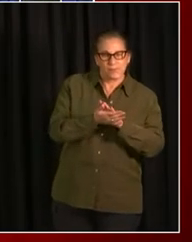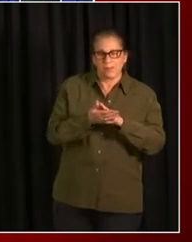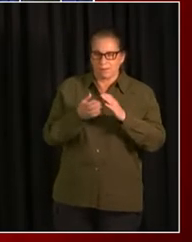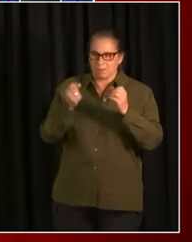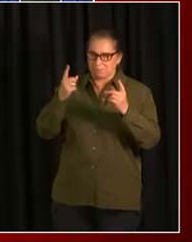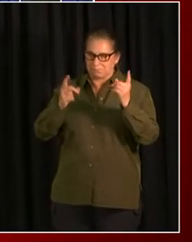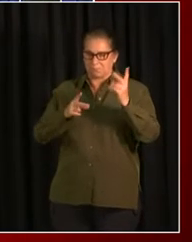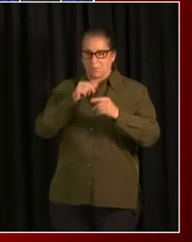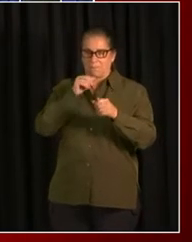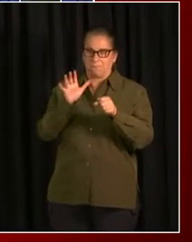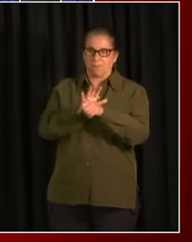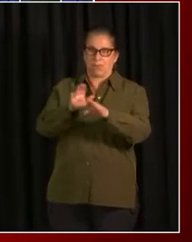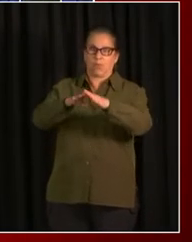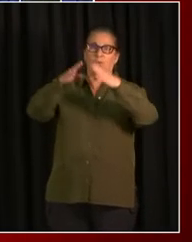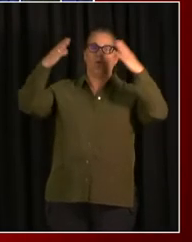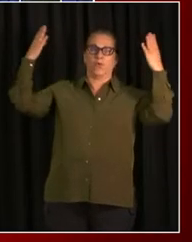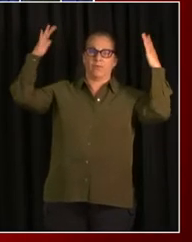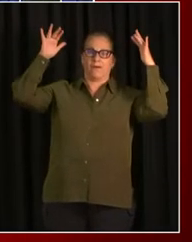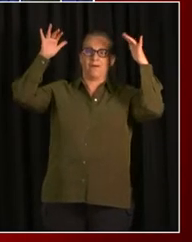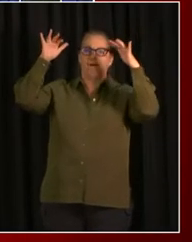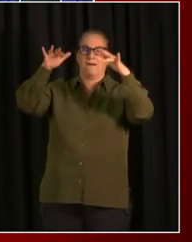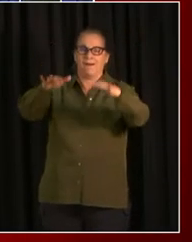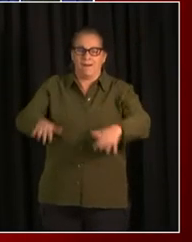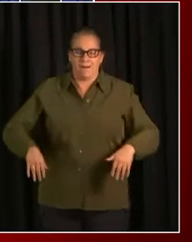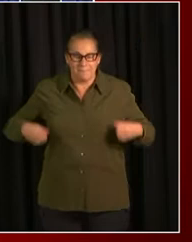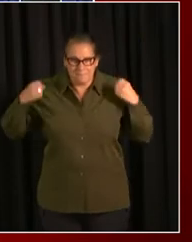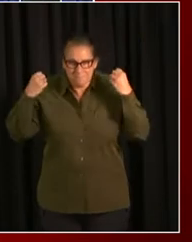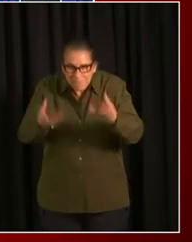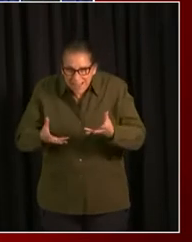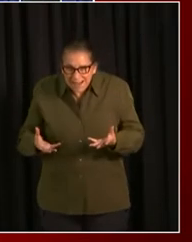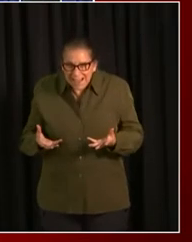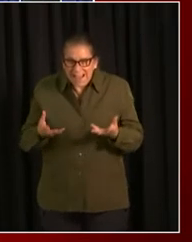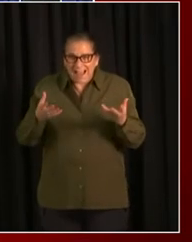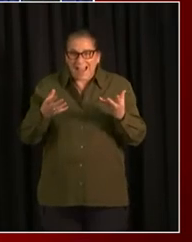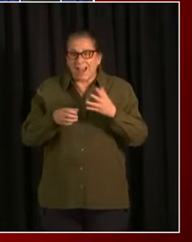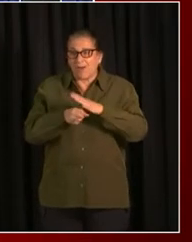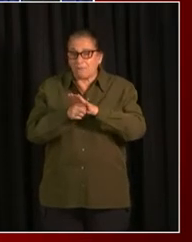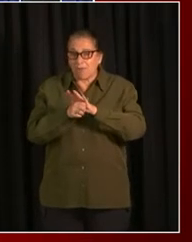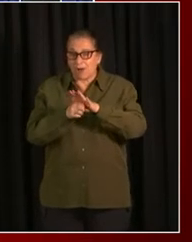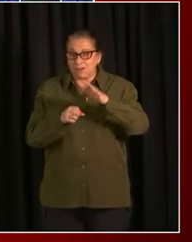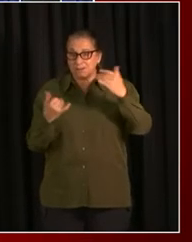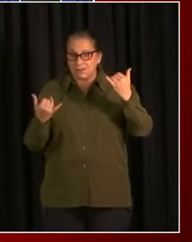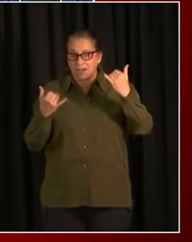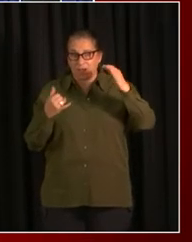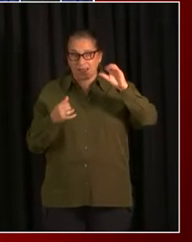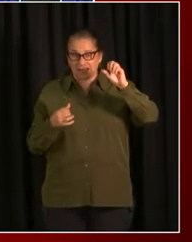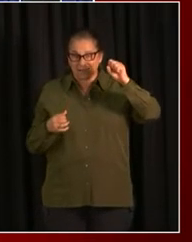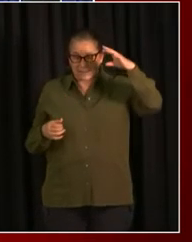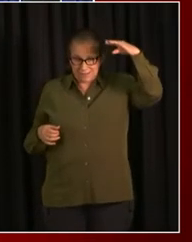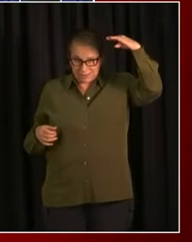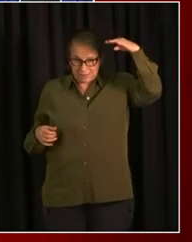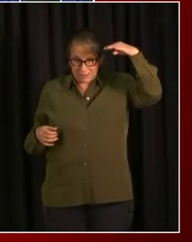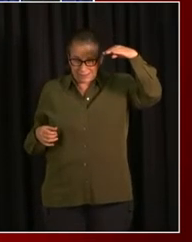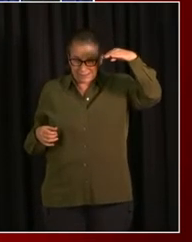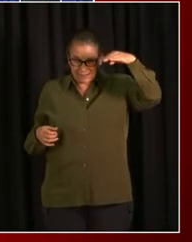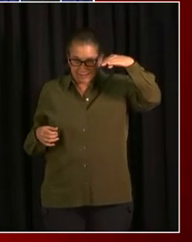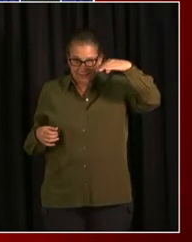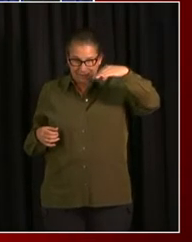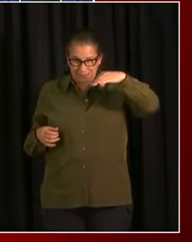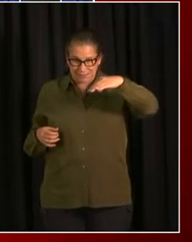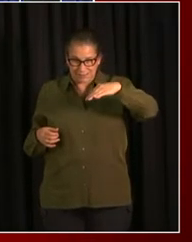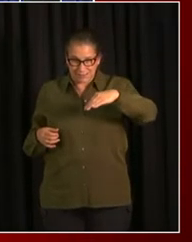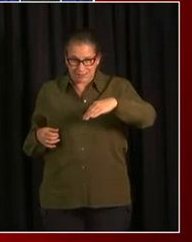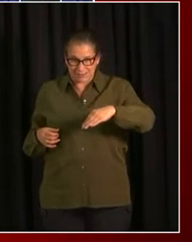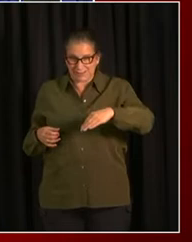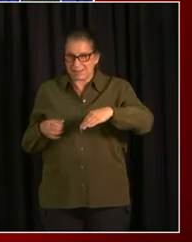required a pushback, we did it. So we're driven by the science, and I think we've demonstrated a willingness to change, as you pointed out,